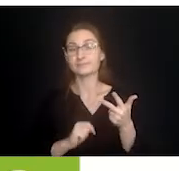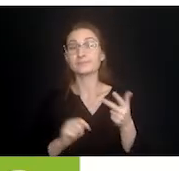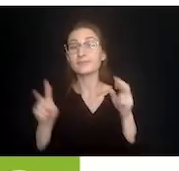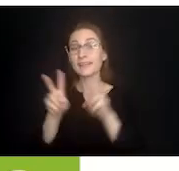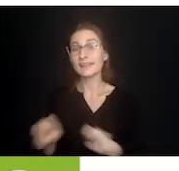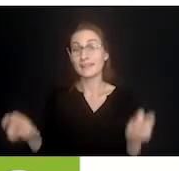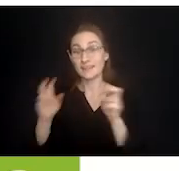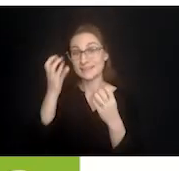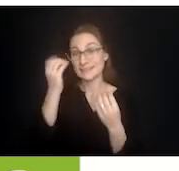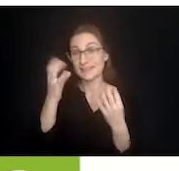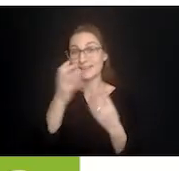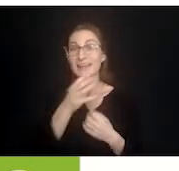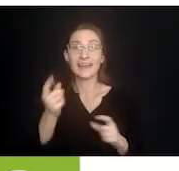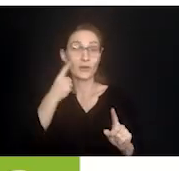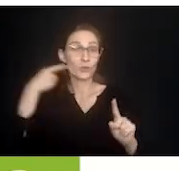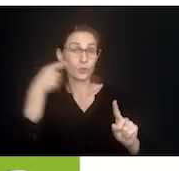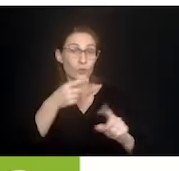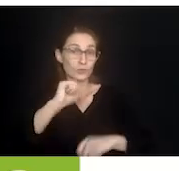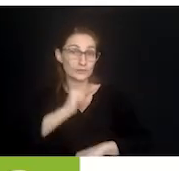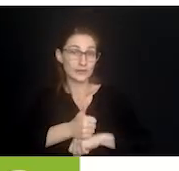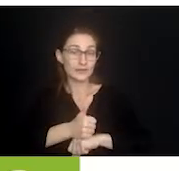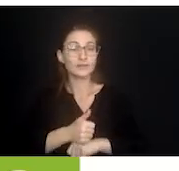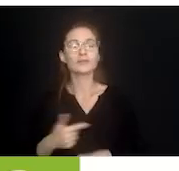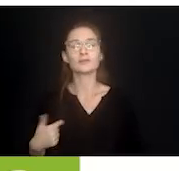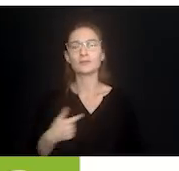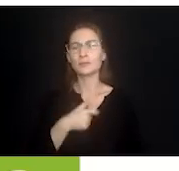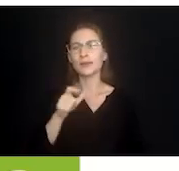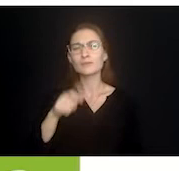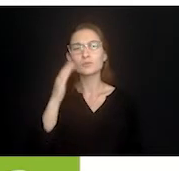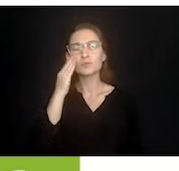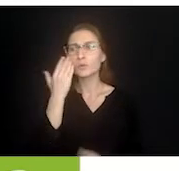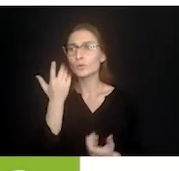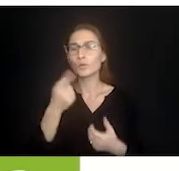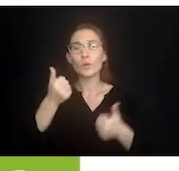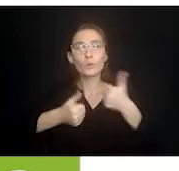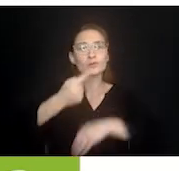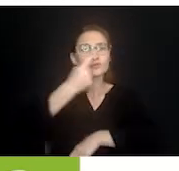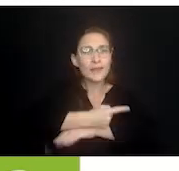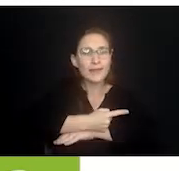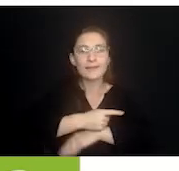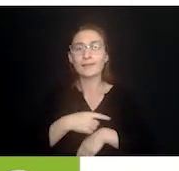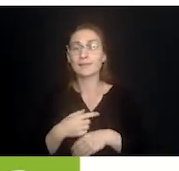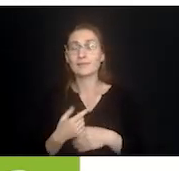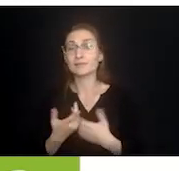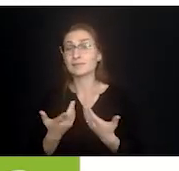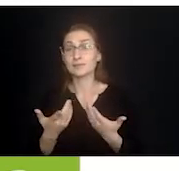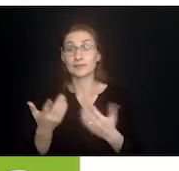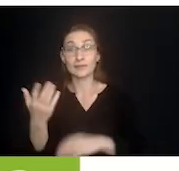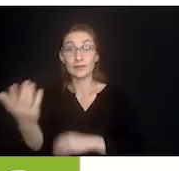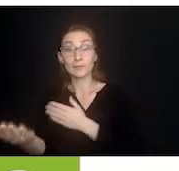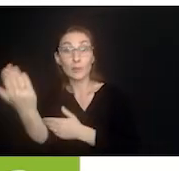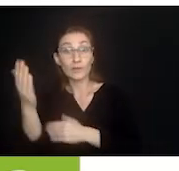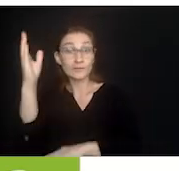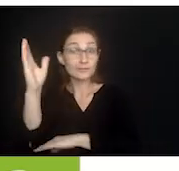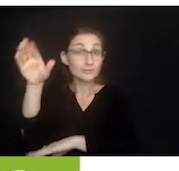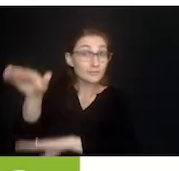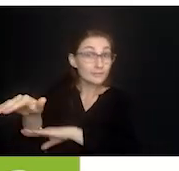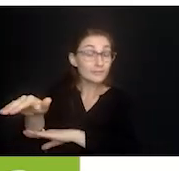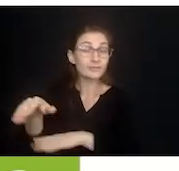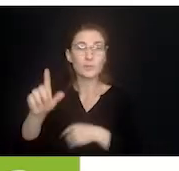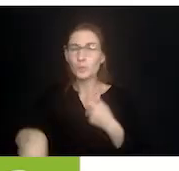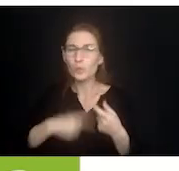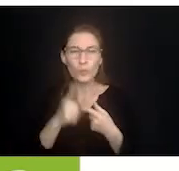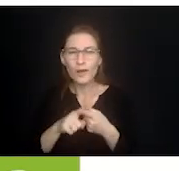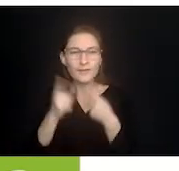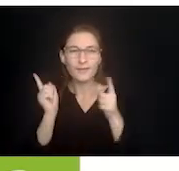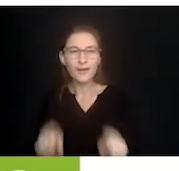So analyzing data and goal setting. We needed to learn how often these behaviors took place, what days, what times of day they